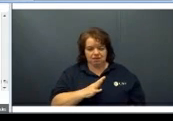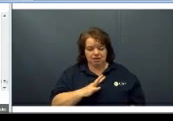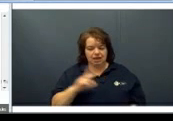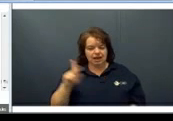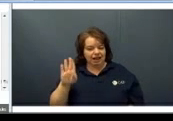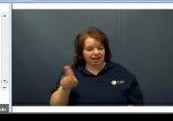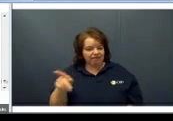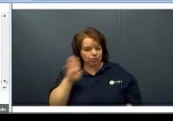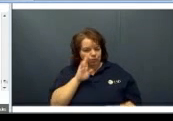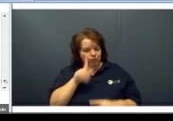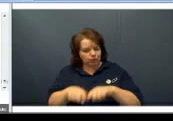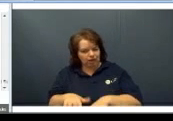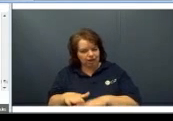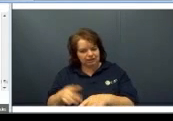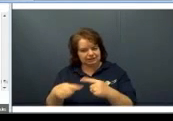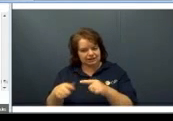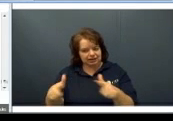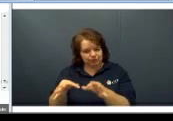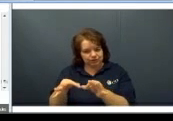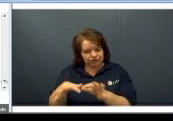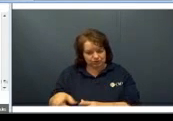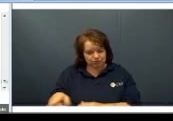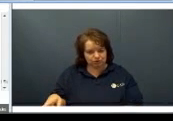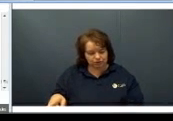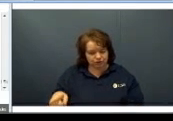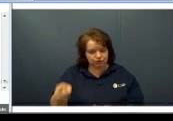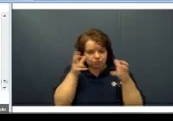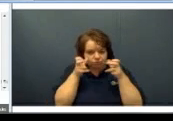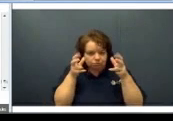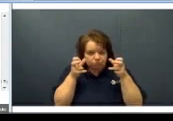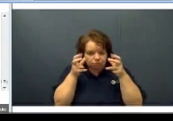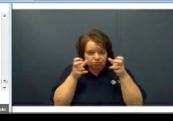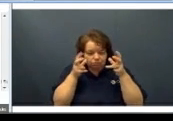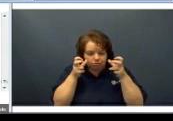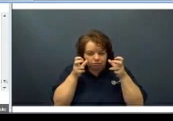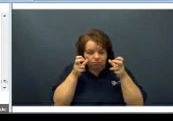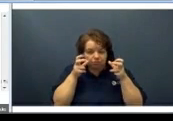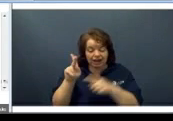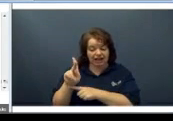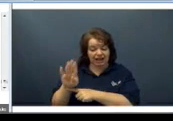or the speaker. Kevin's going to rely on a sign language interpreter.